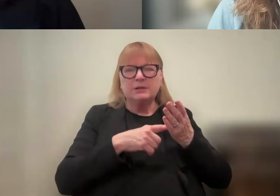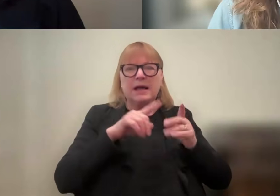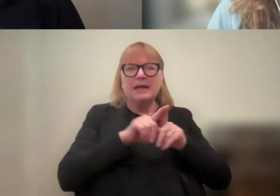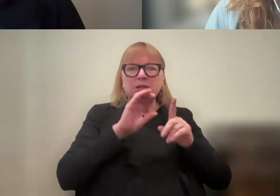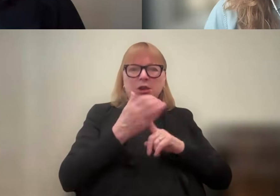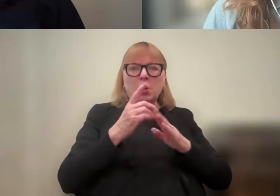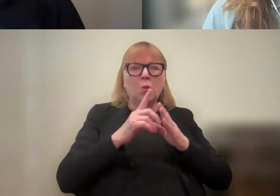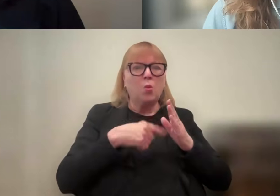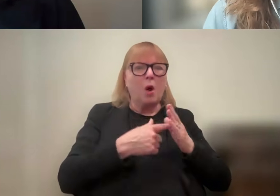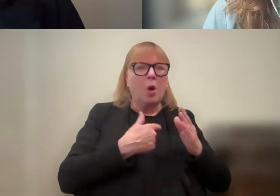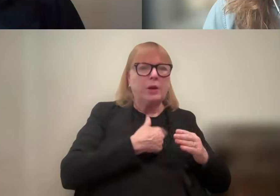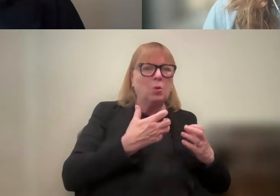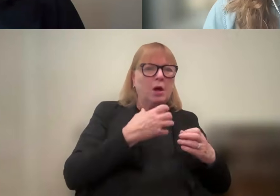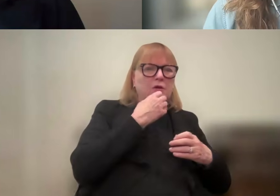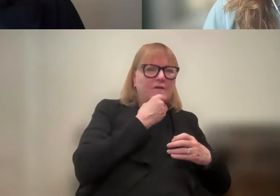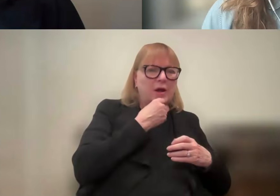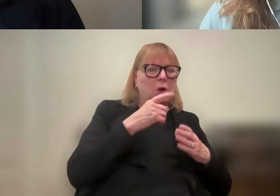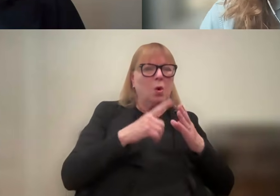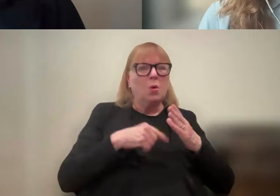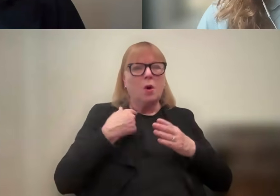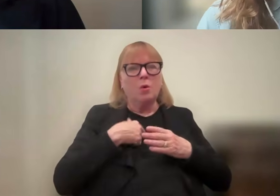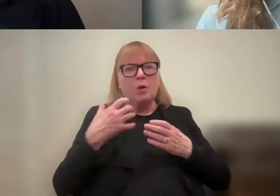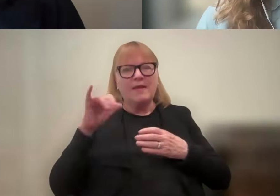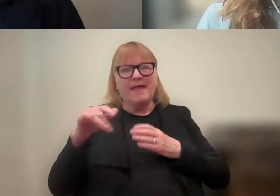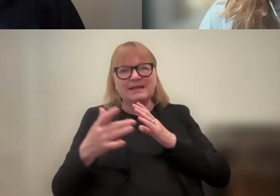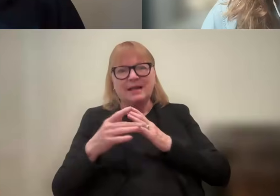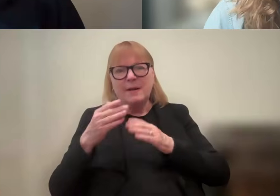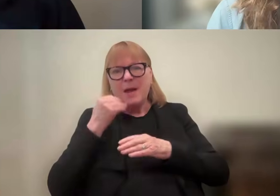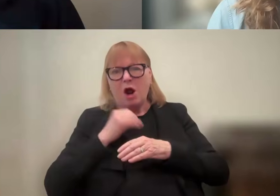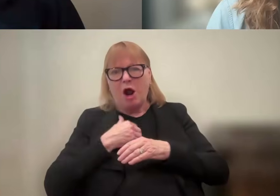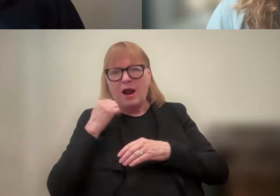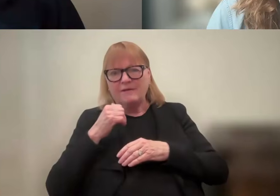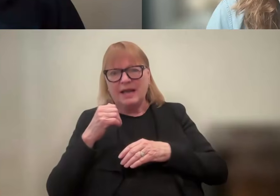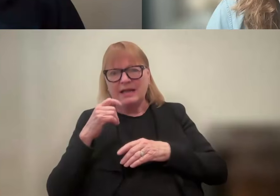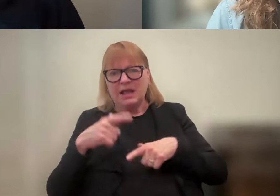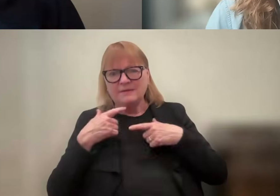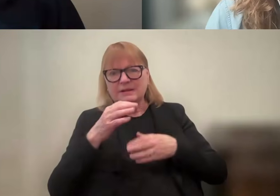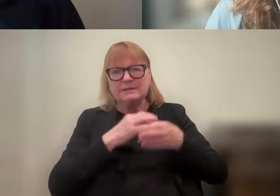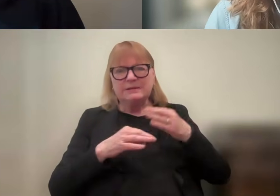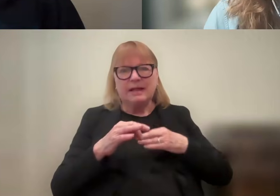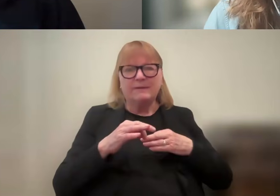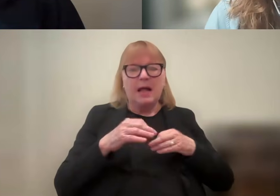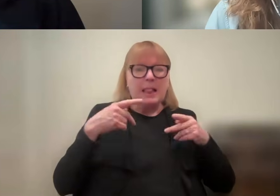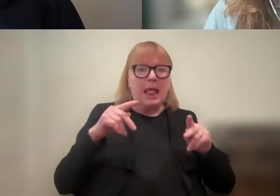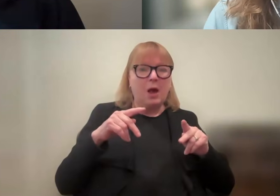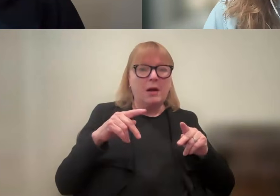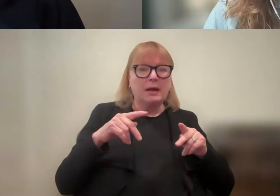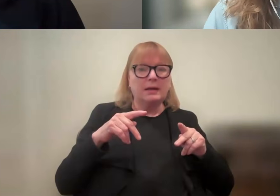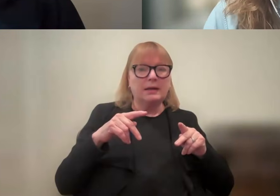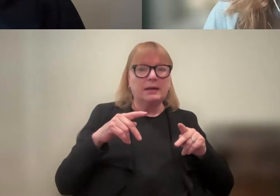we want to value and how we want to use this technology to better our everyday lives, as opposed to allowing it